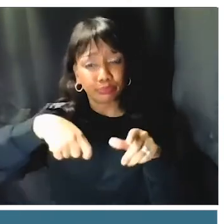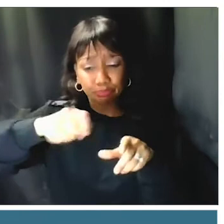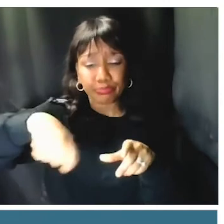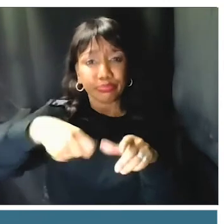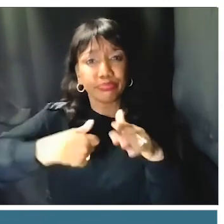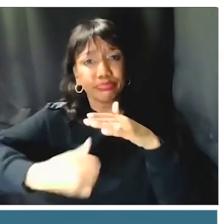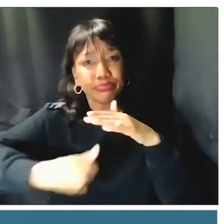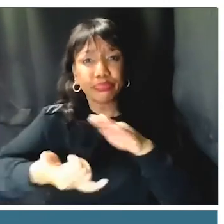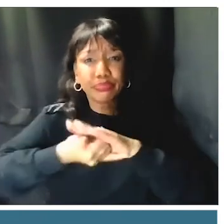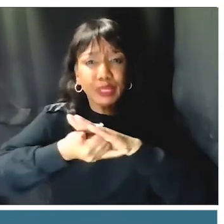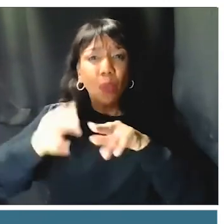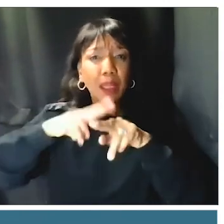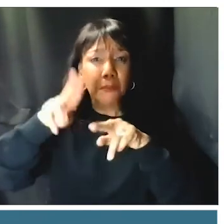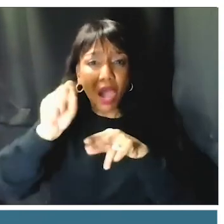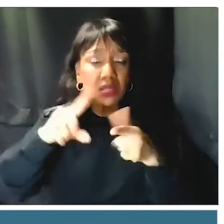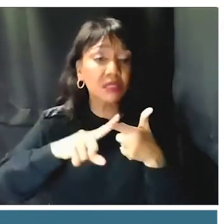Groceries.